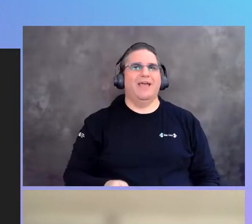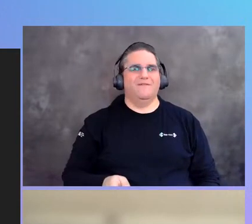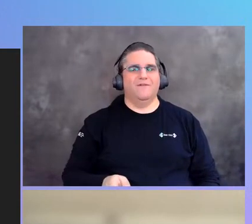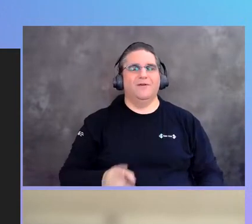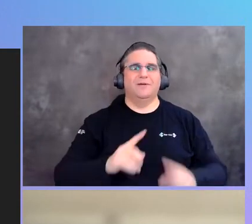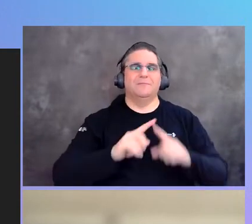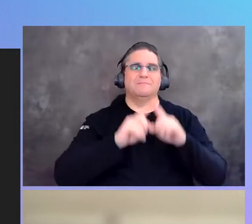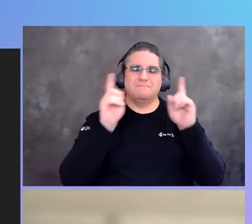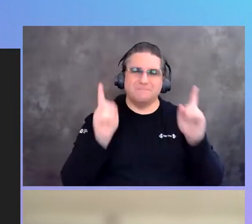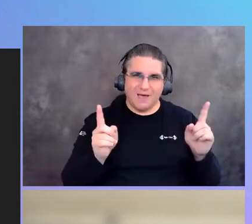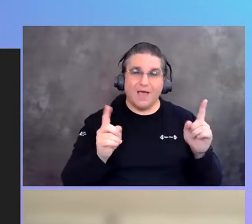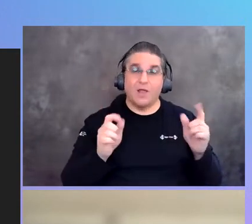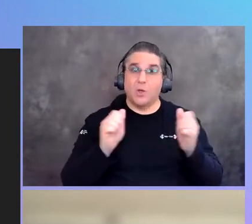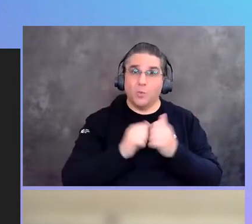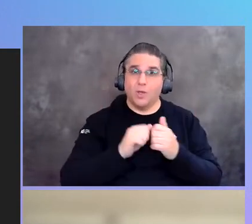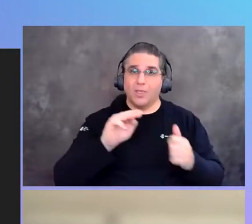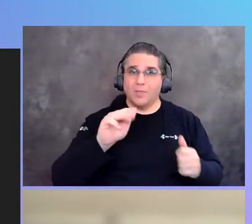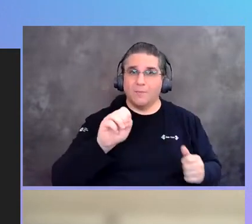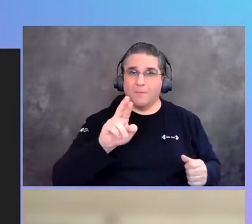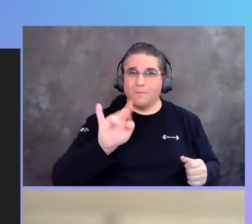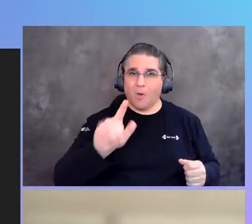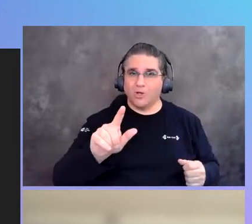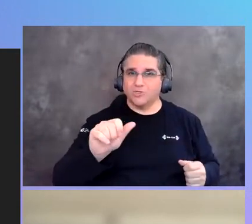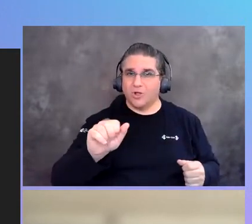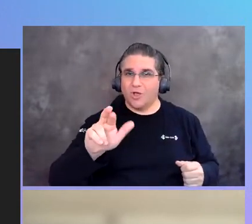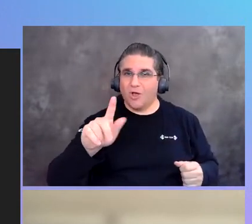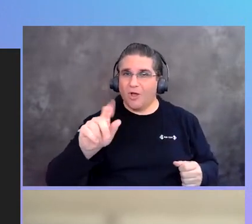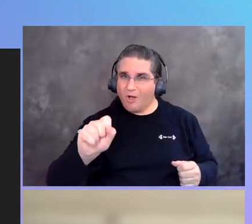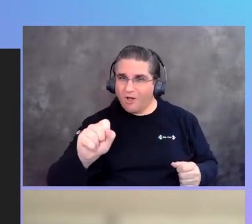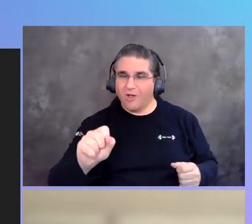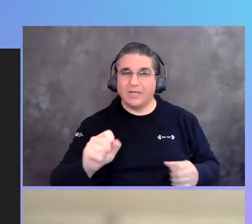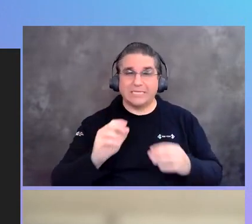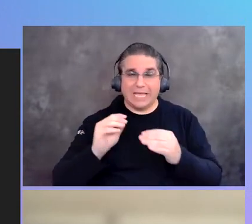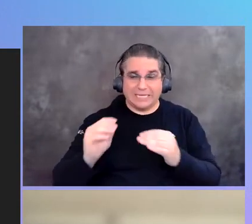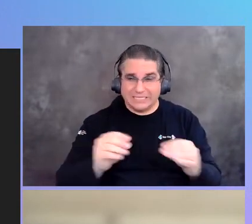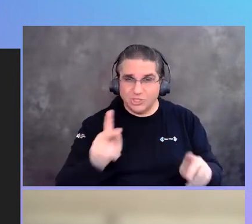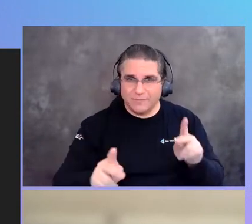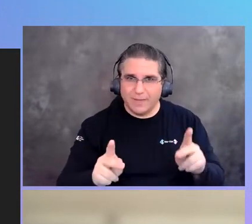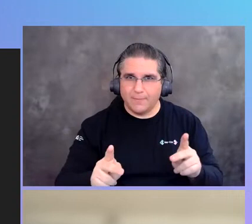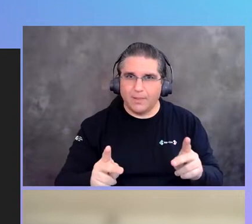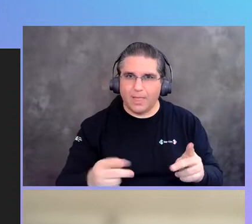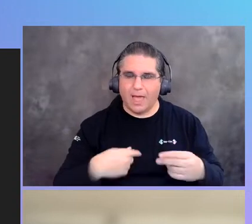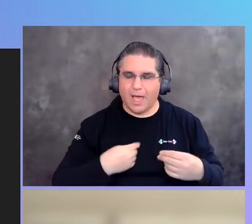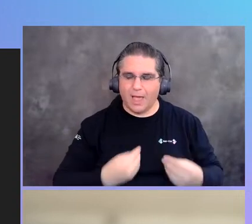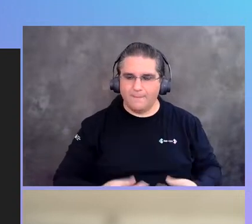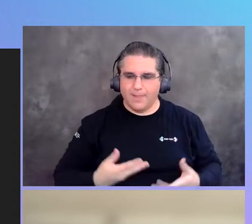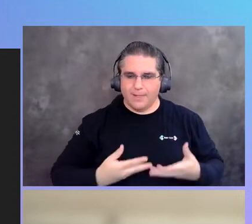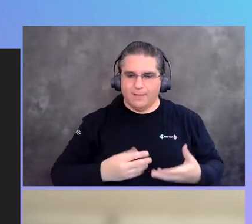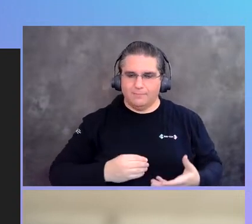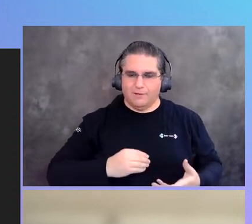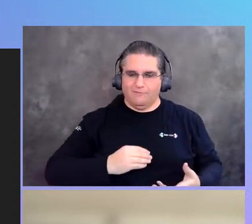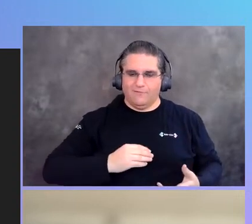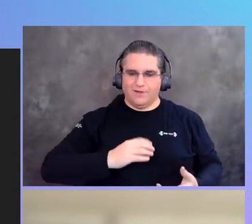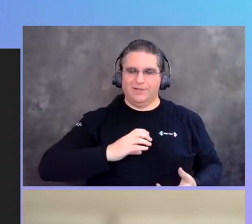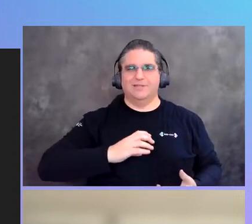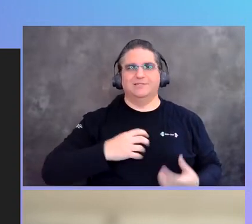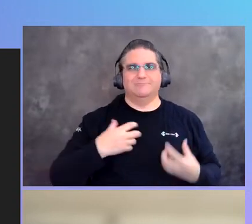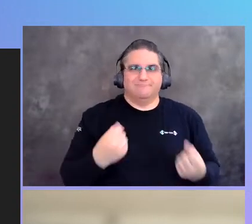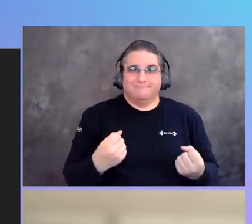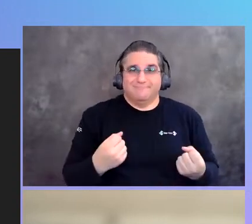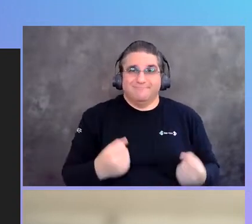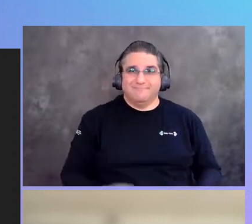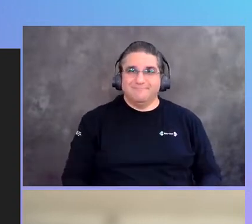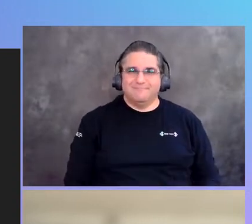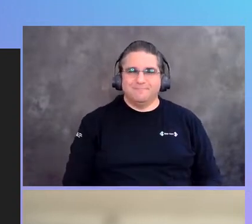through martial arts and through teaching other people, I built my own self-confidence. The next